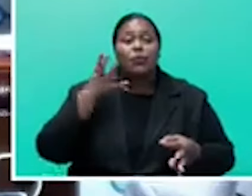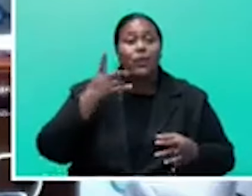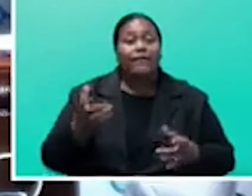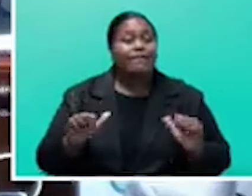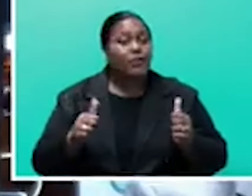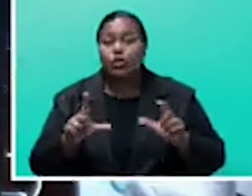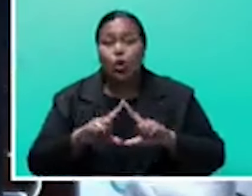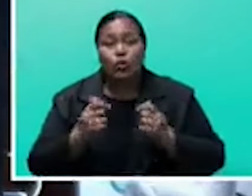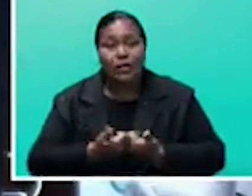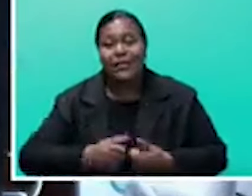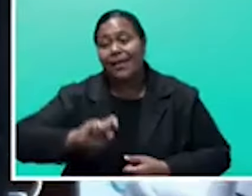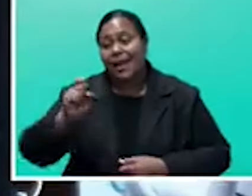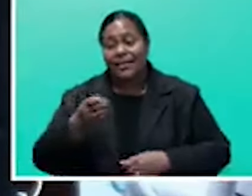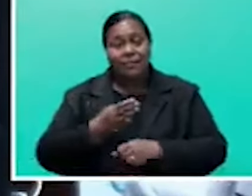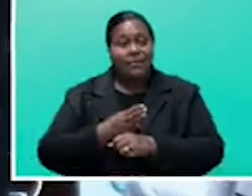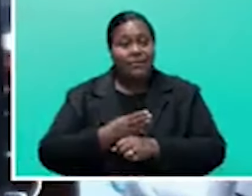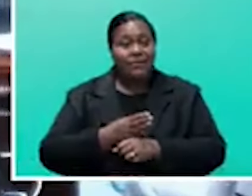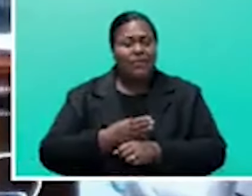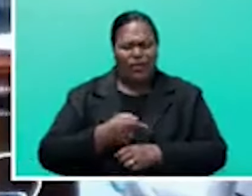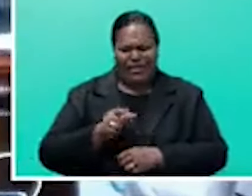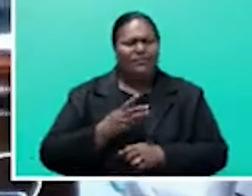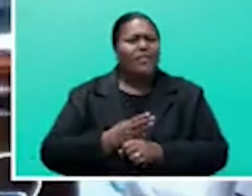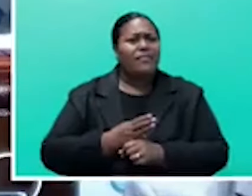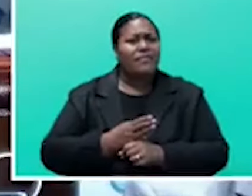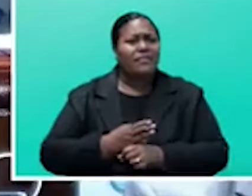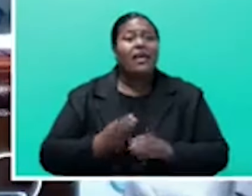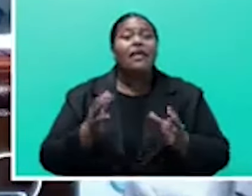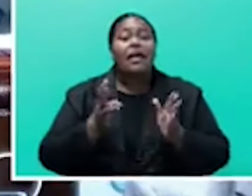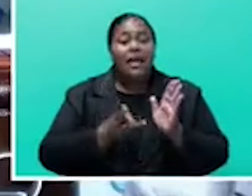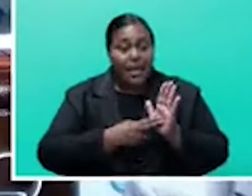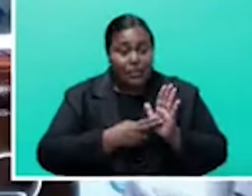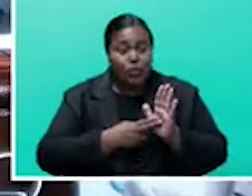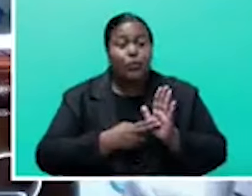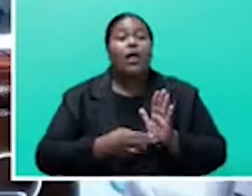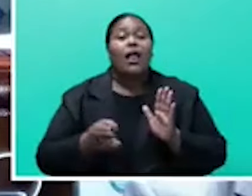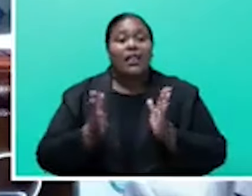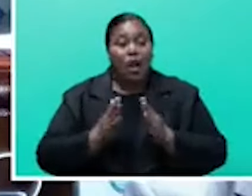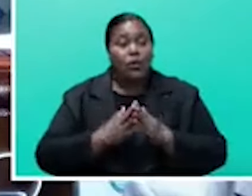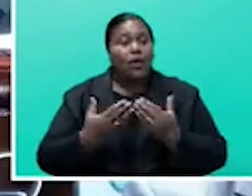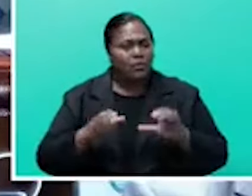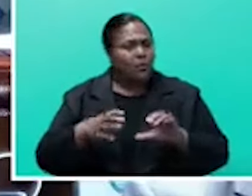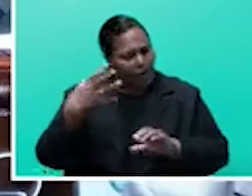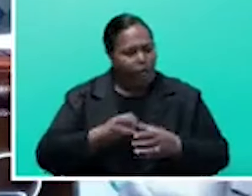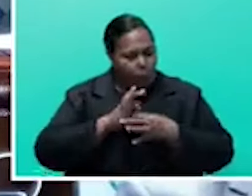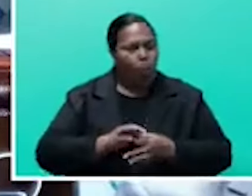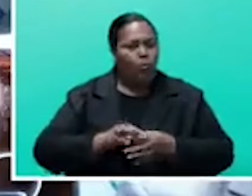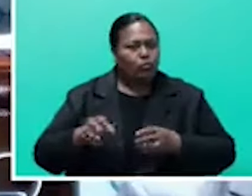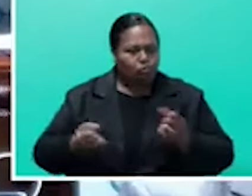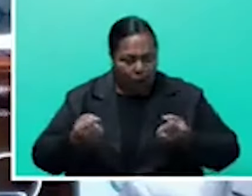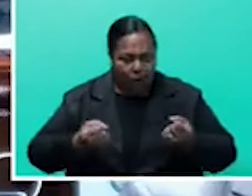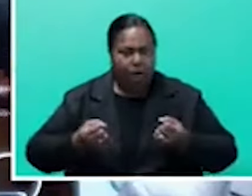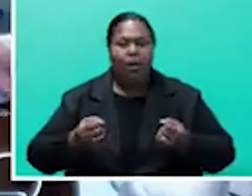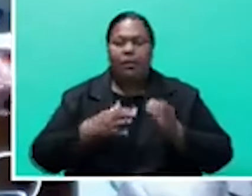ends in the next month or so, this month, the Nasinu Town Council will have its own trucks, will have its own